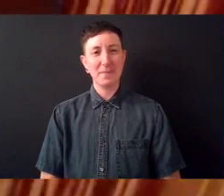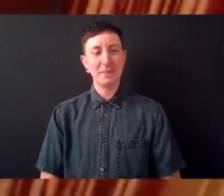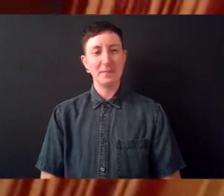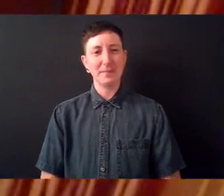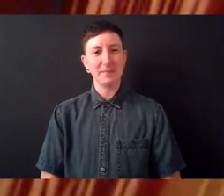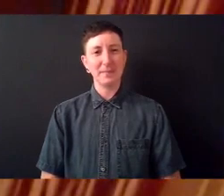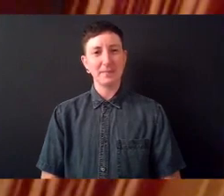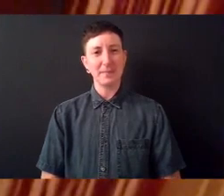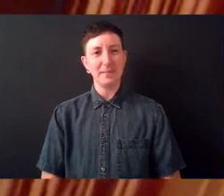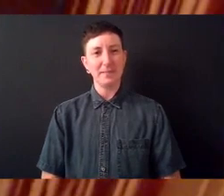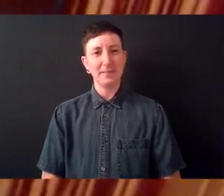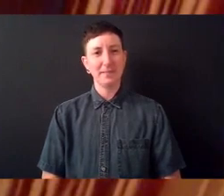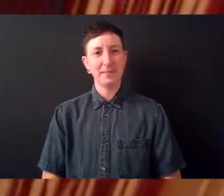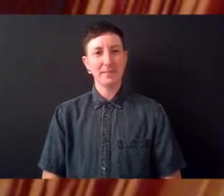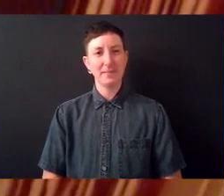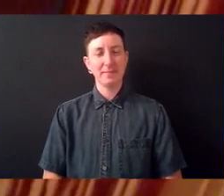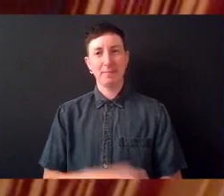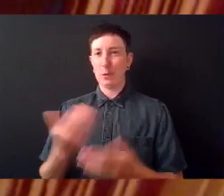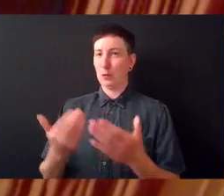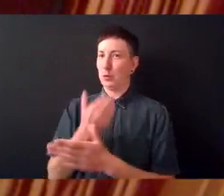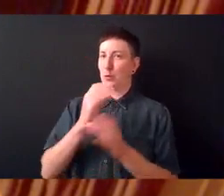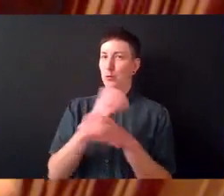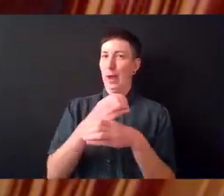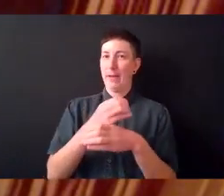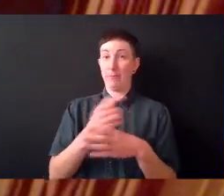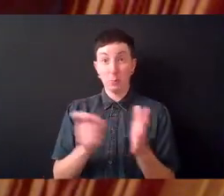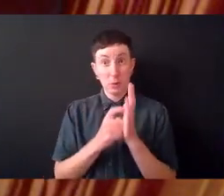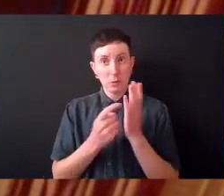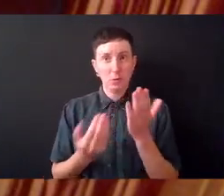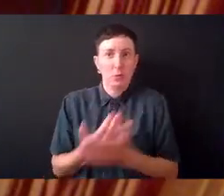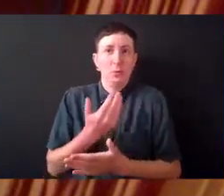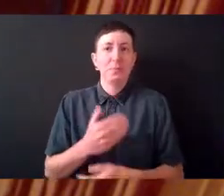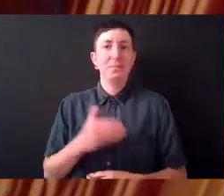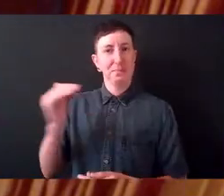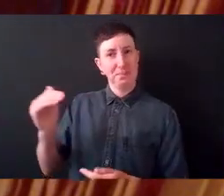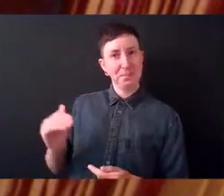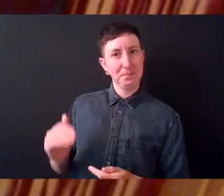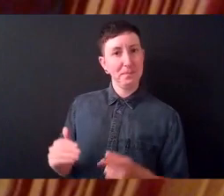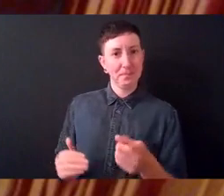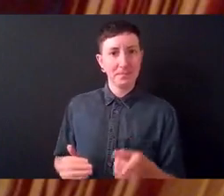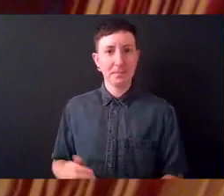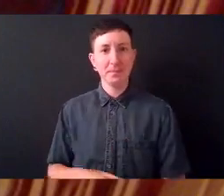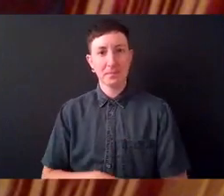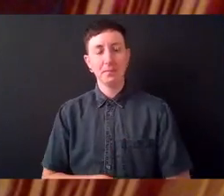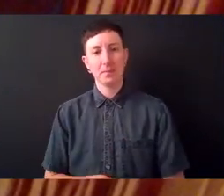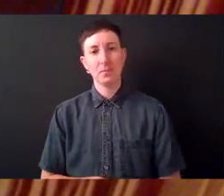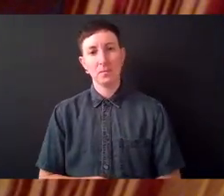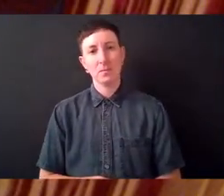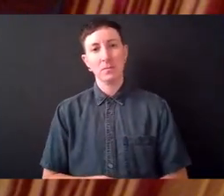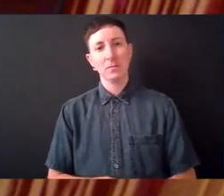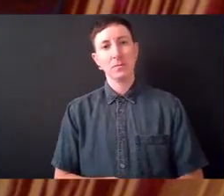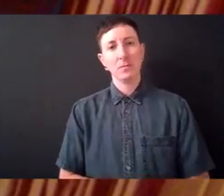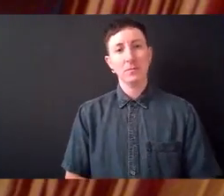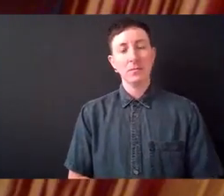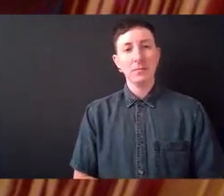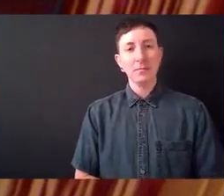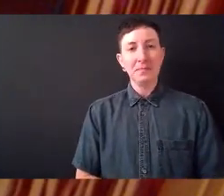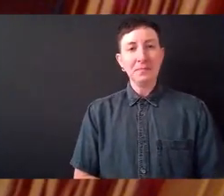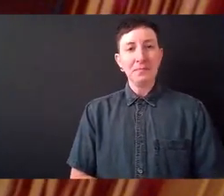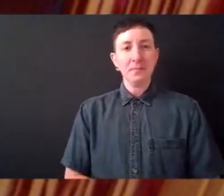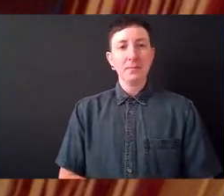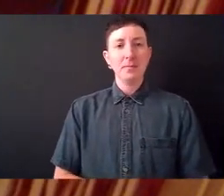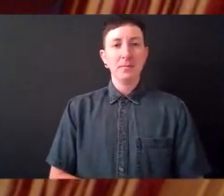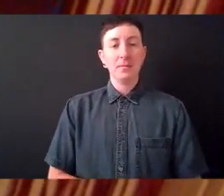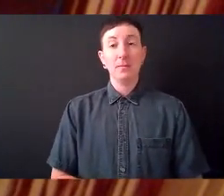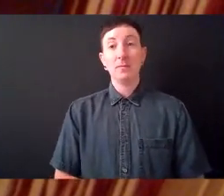Okay. Don't need that anymore because we're working on some sock puppets now. So for this craft, you're just going to need one sock,